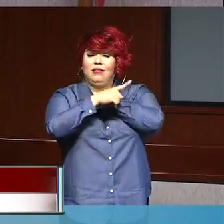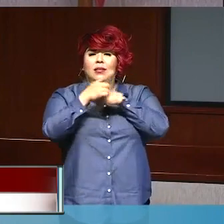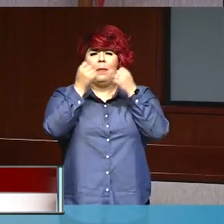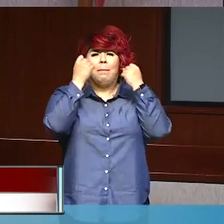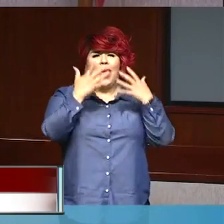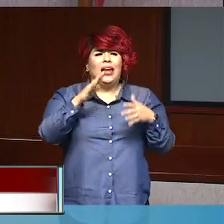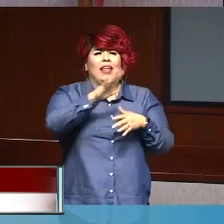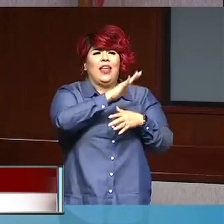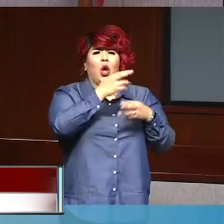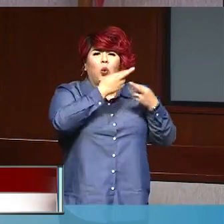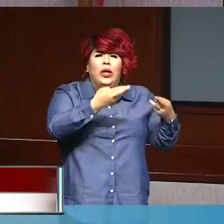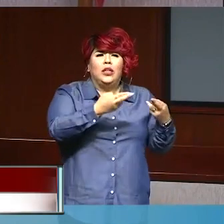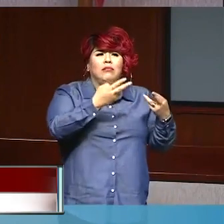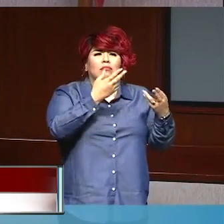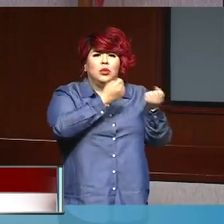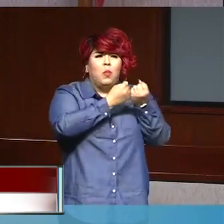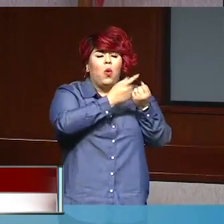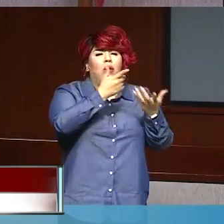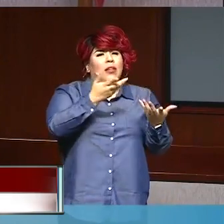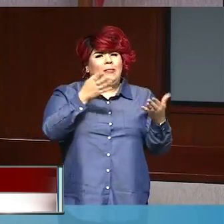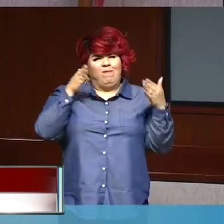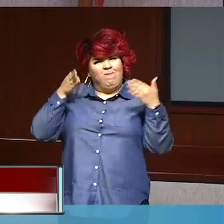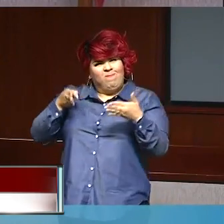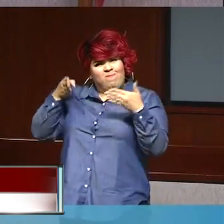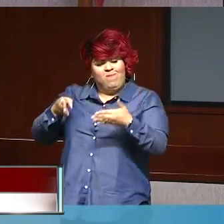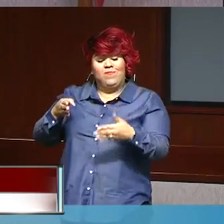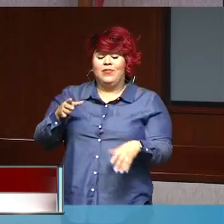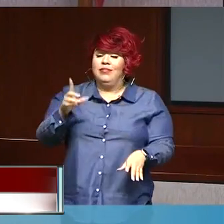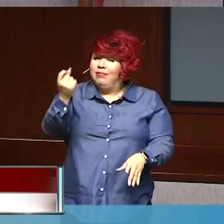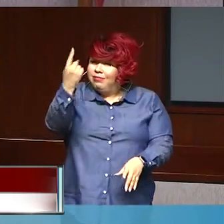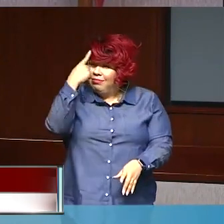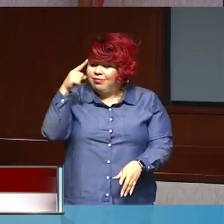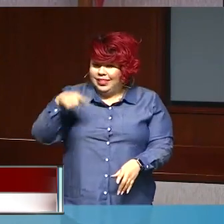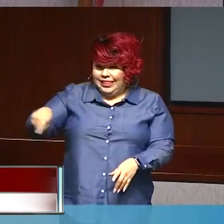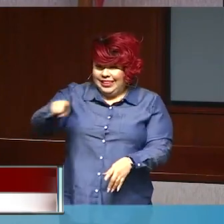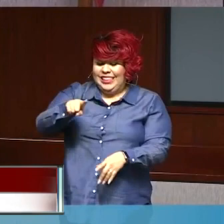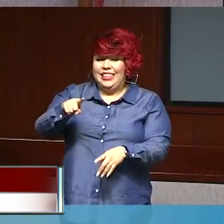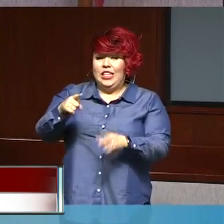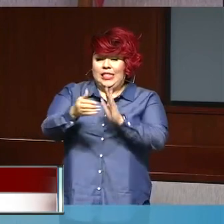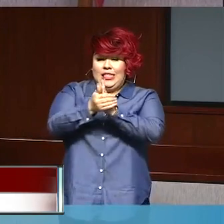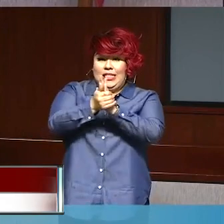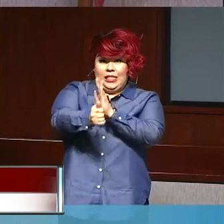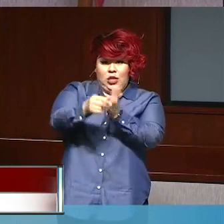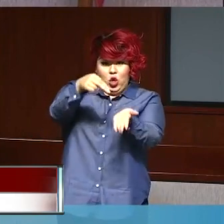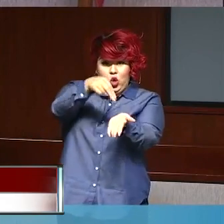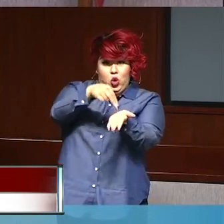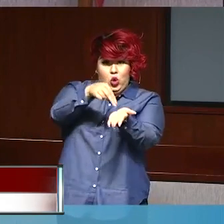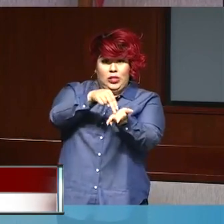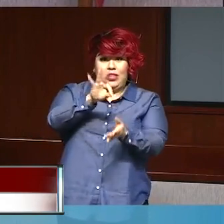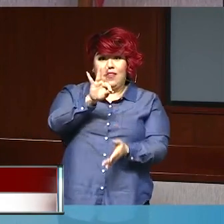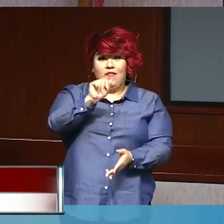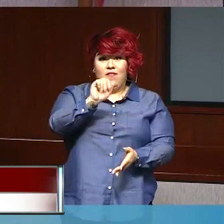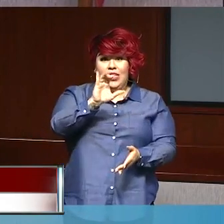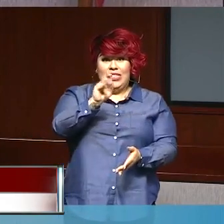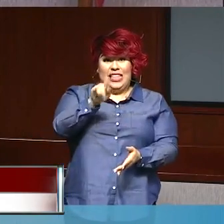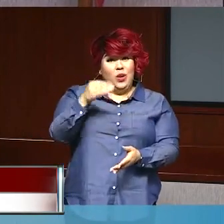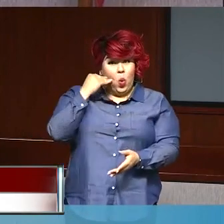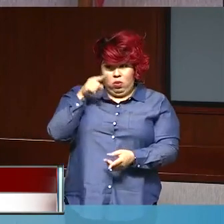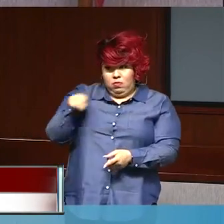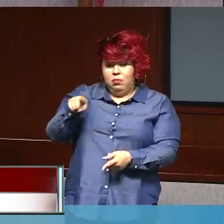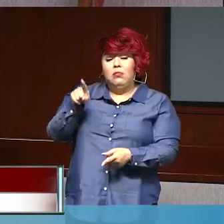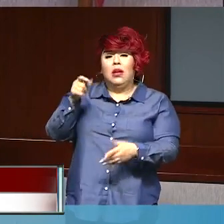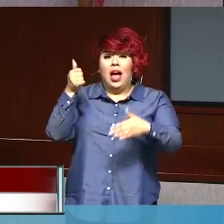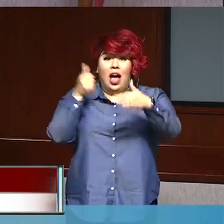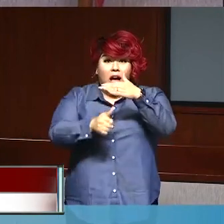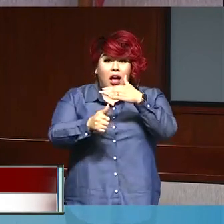It's really important to understand that skilled nursing facilities are regulated by the California Department of Public Health. They have